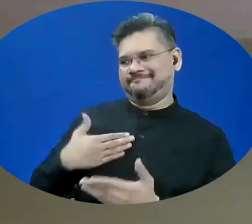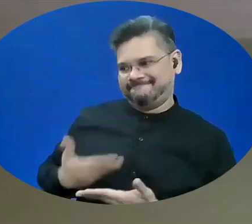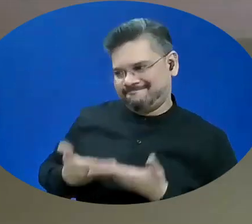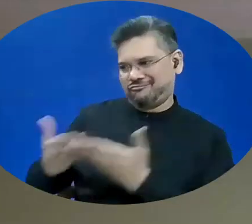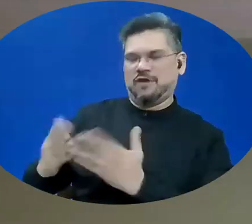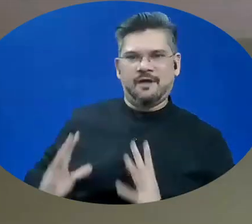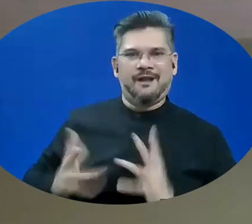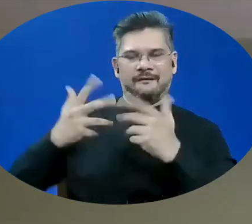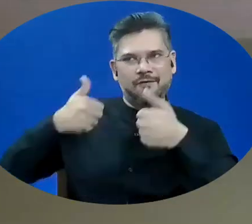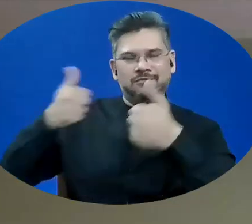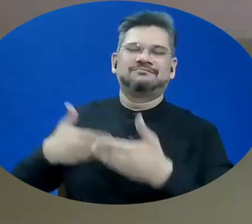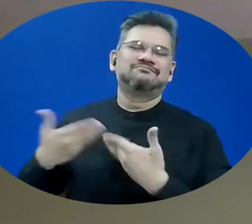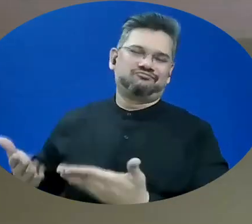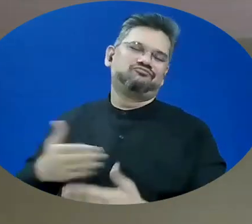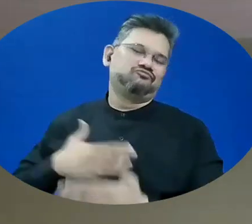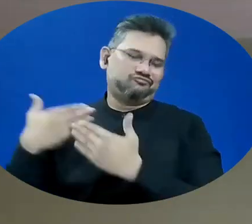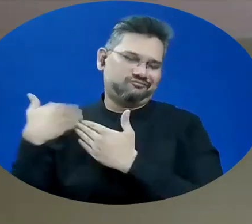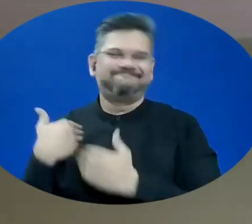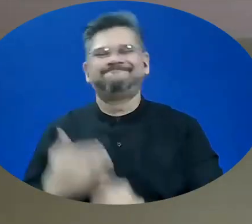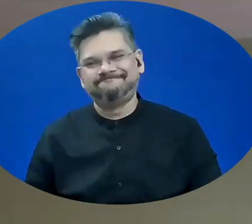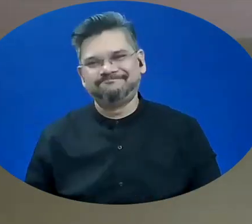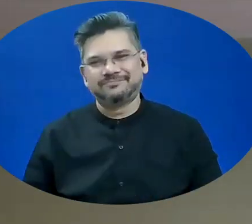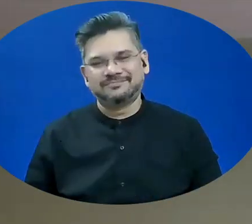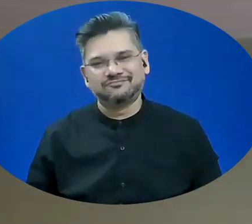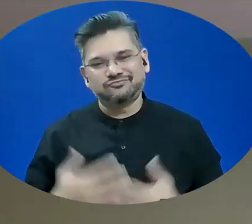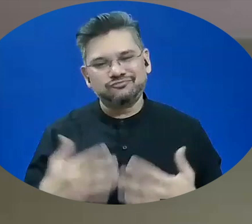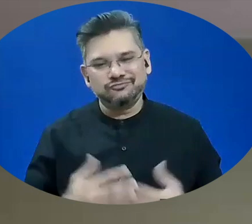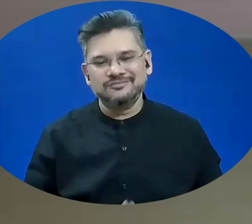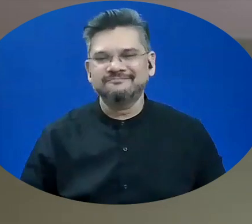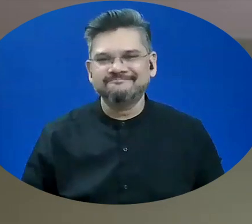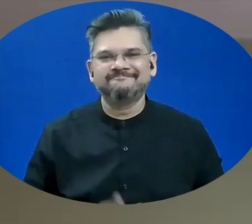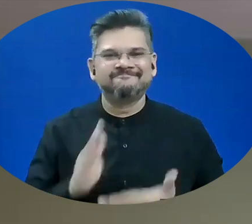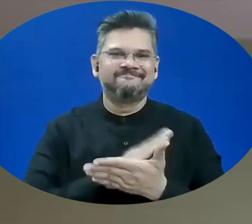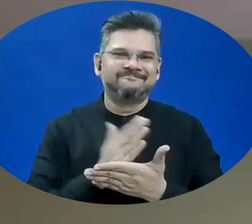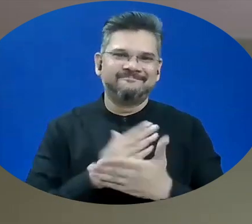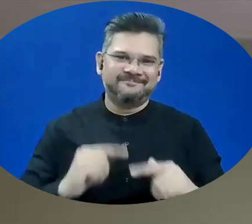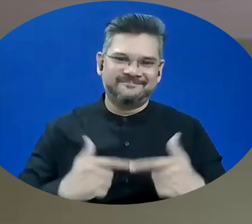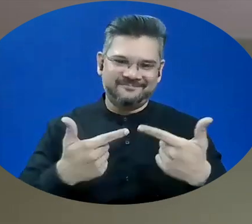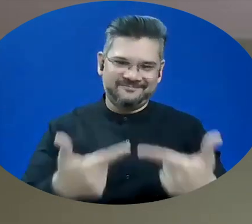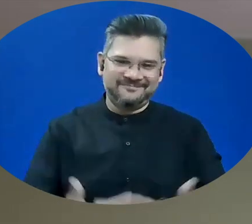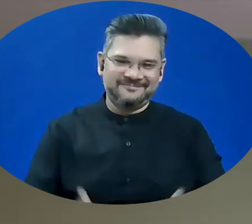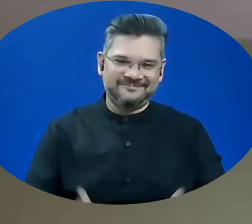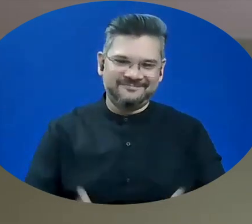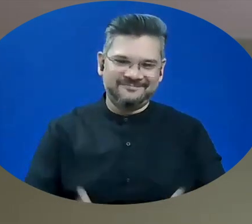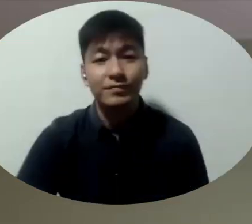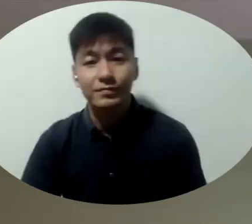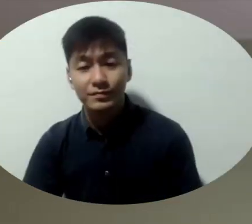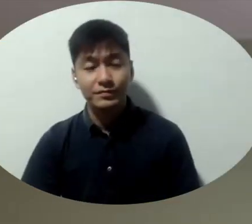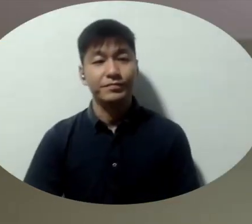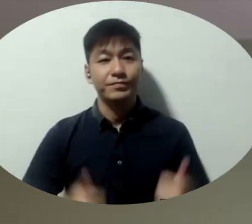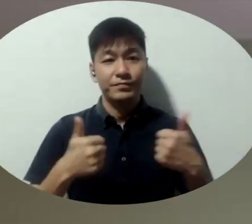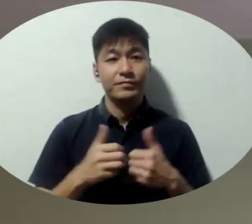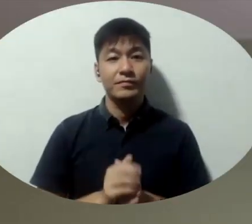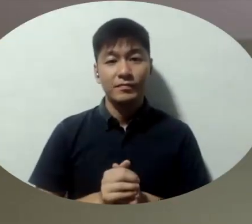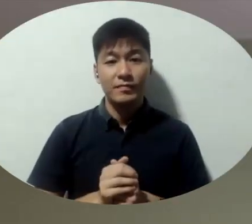a beautiful place to bring that, how we actually take the voice that we can find when we learn what the language is to